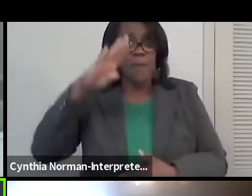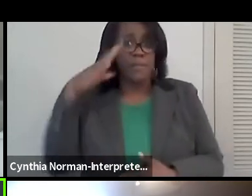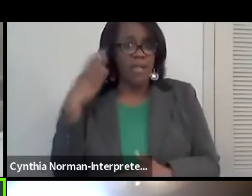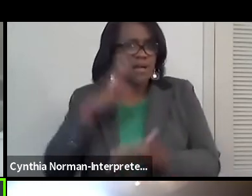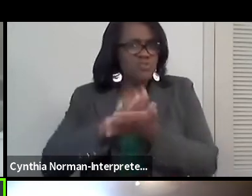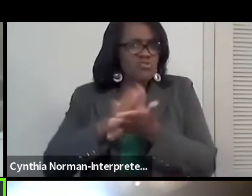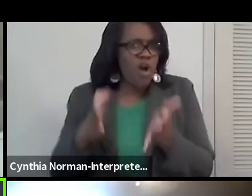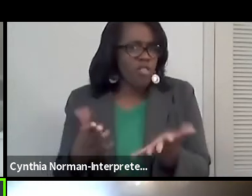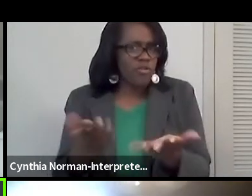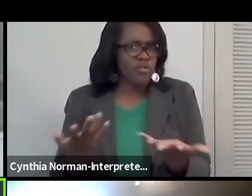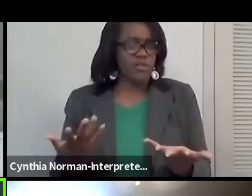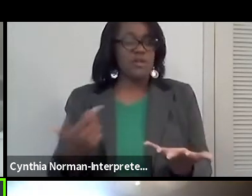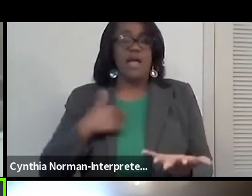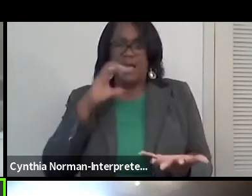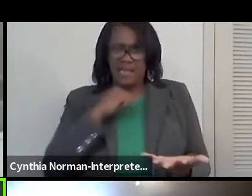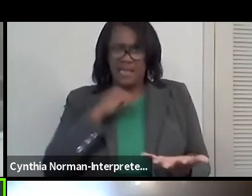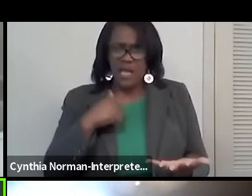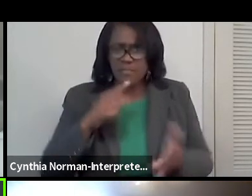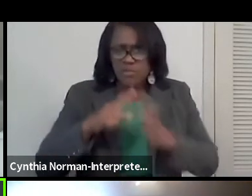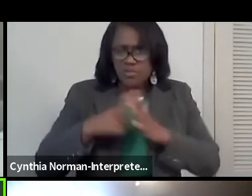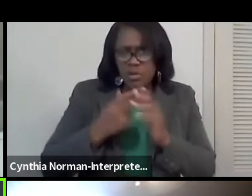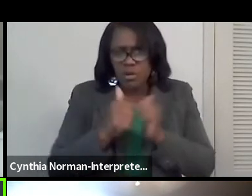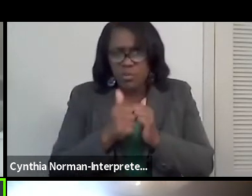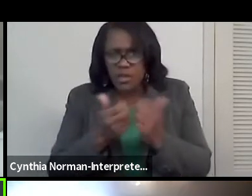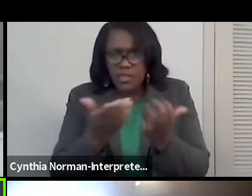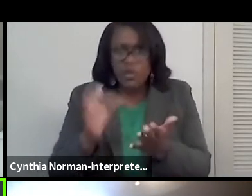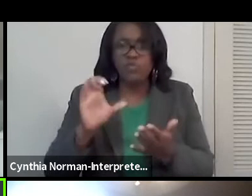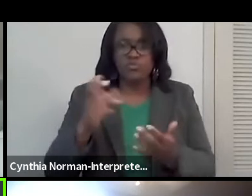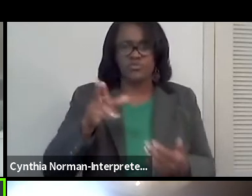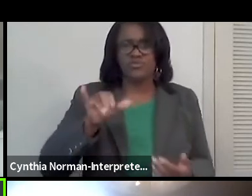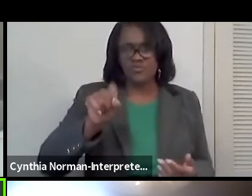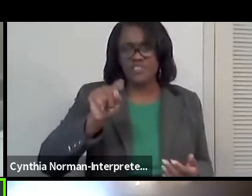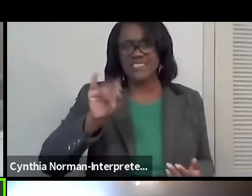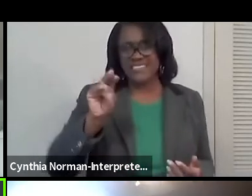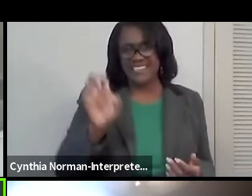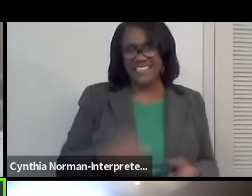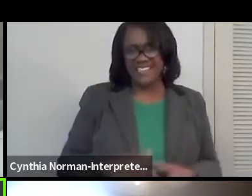And I guess I will start with Christine.